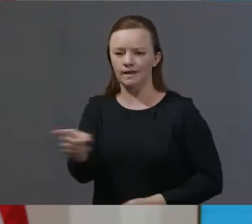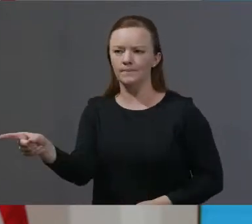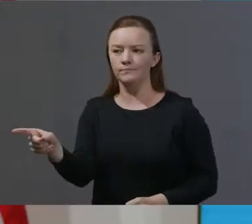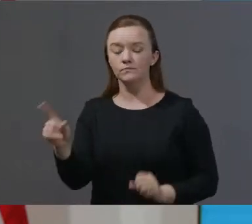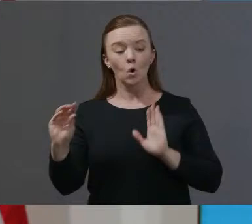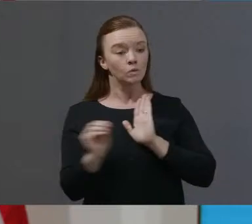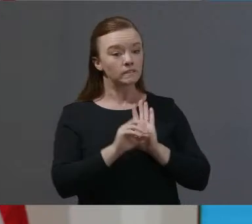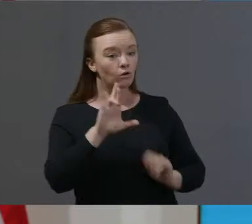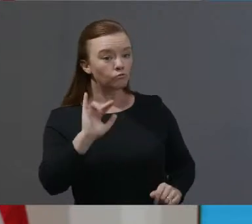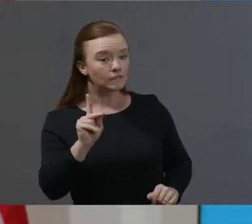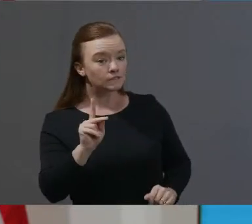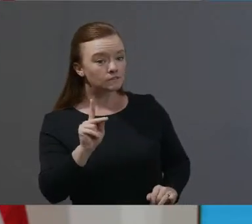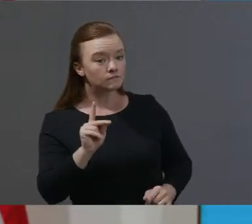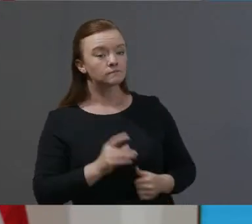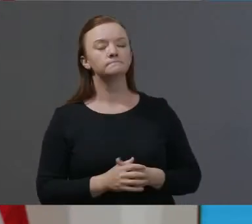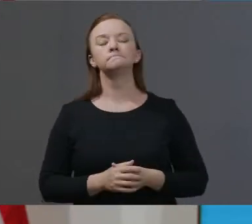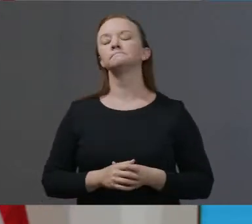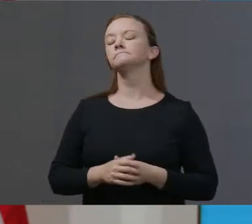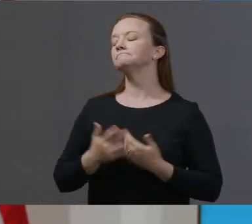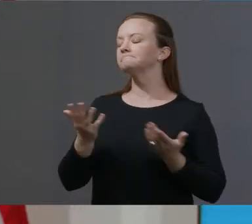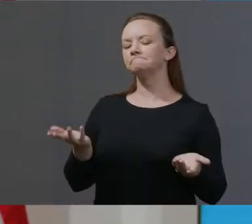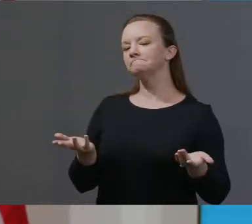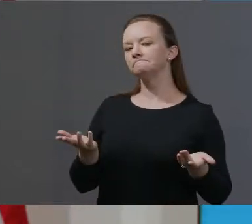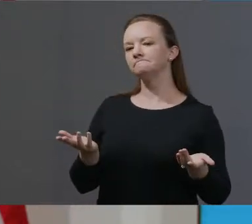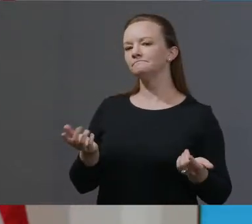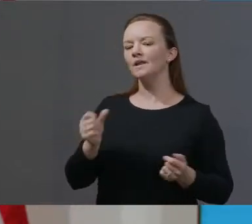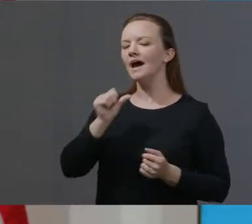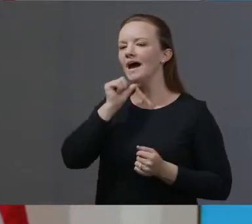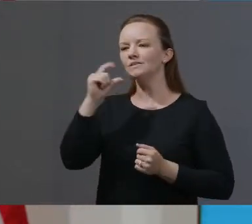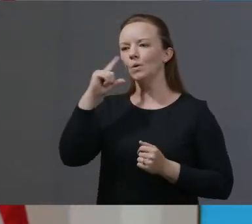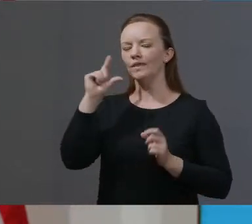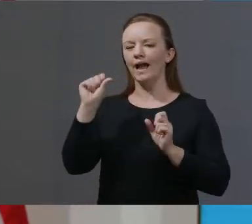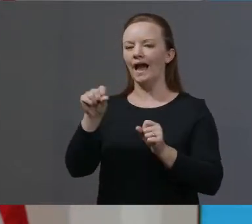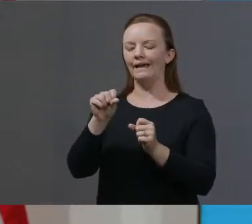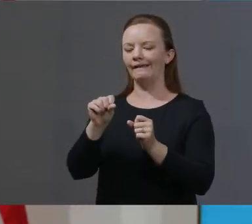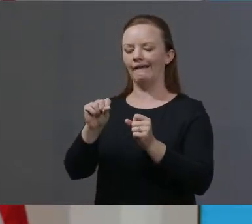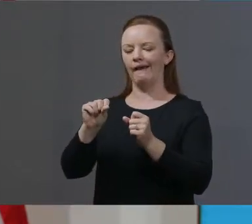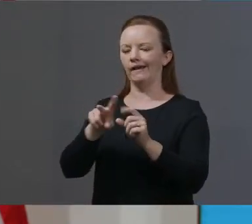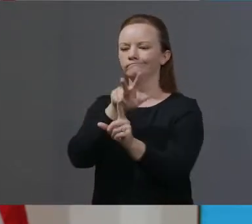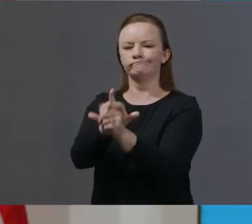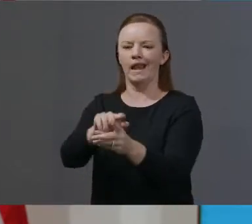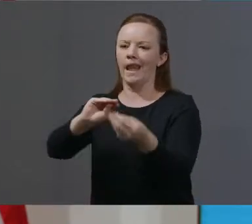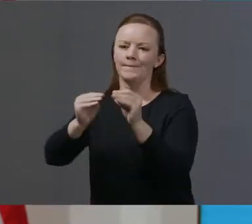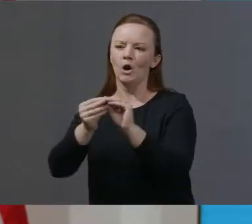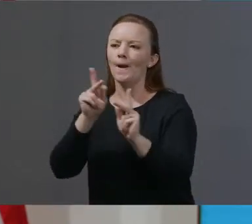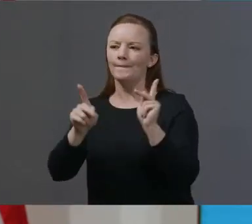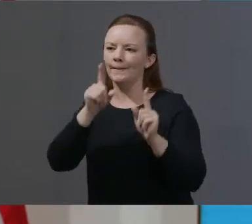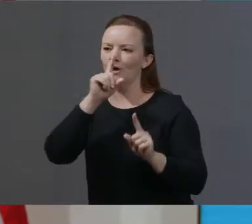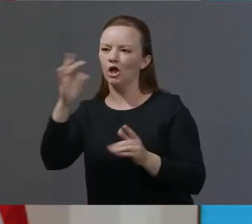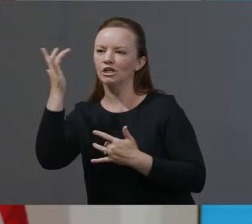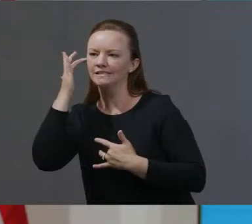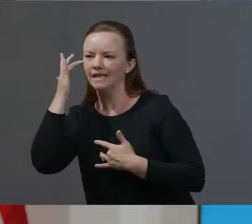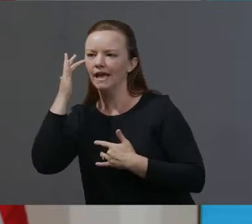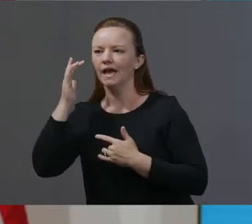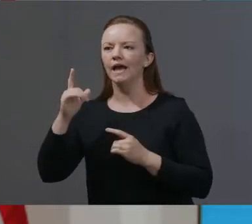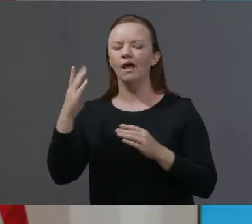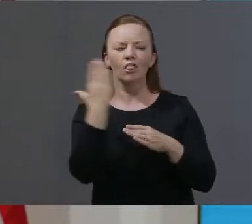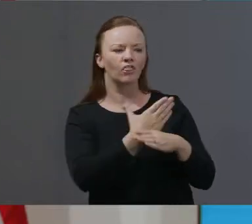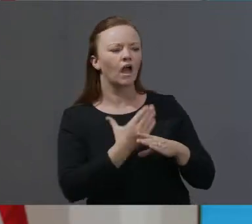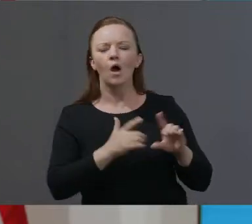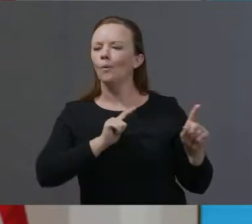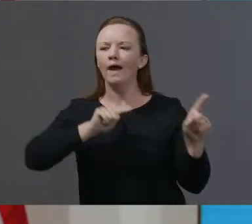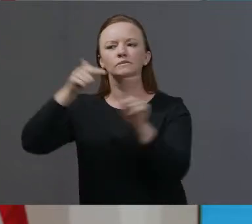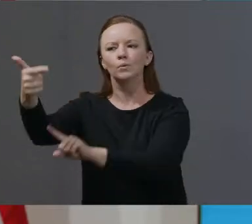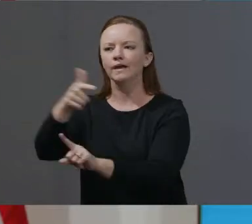zero? I don't know that you can give any kind of risk. I mean, people are sick. Governor, can I ask him about